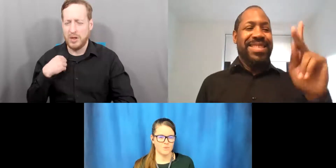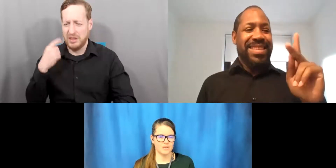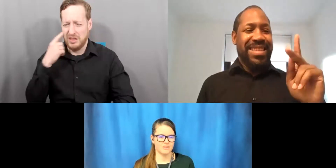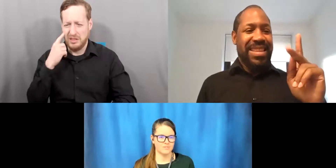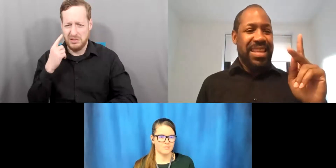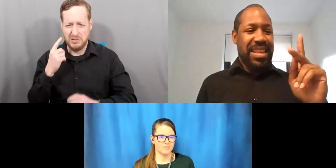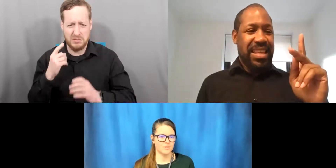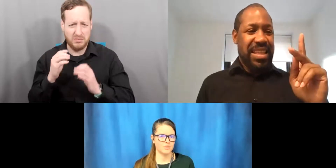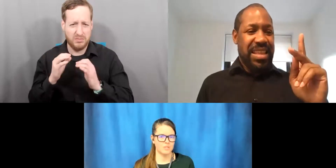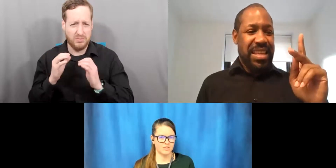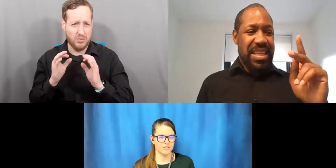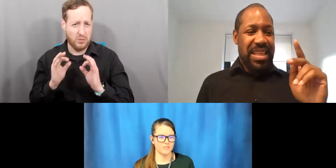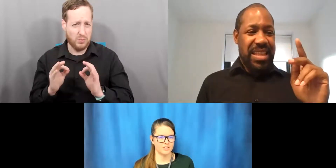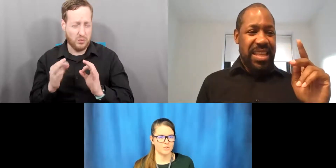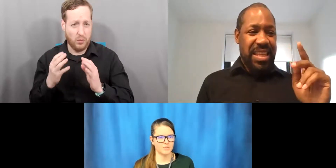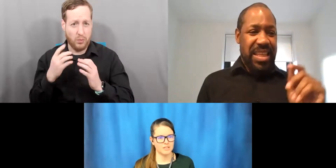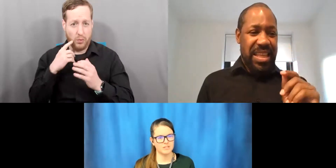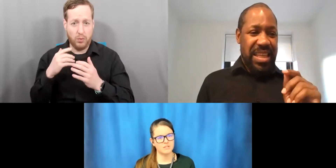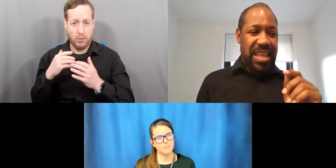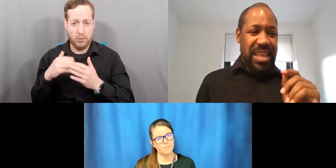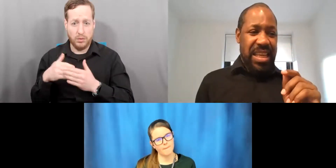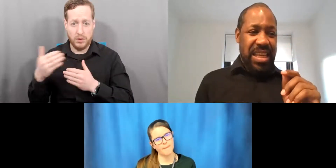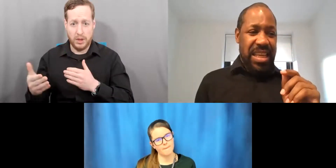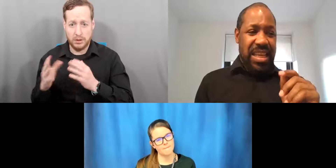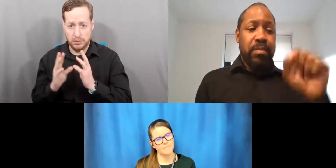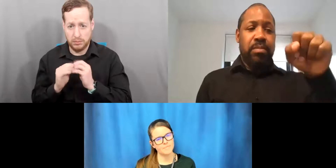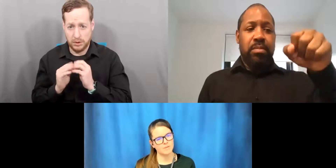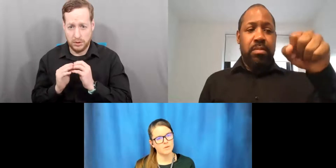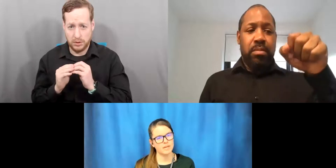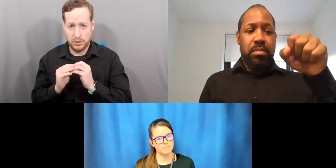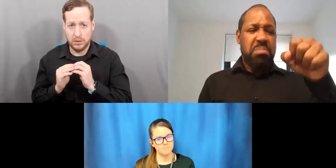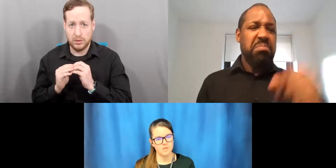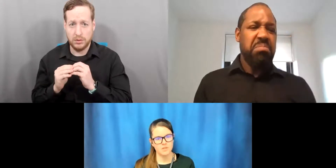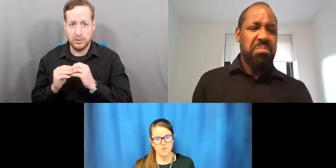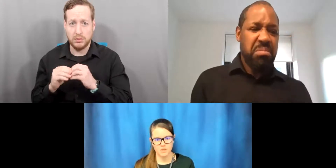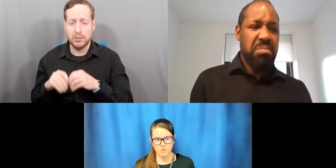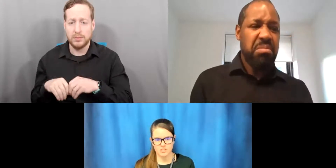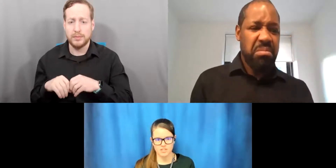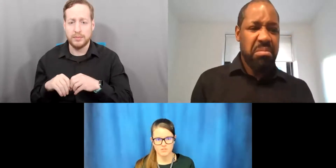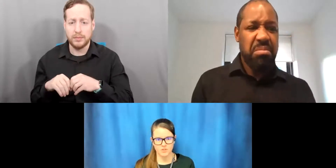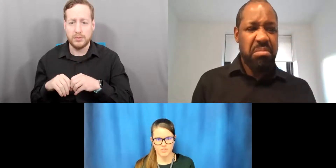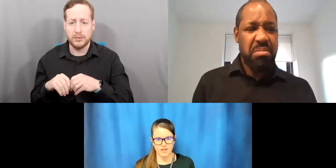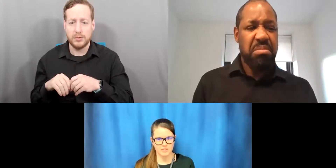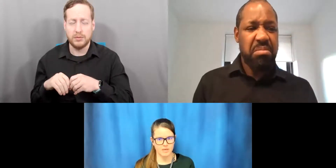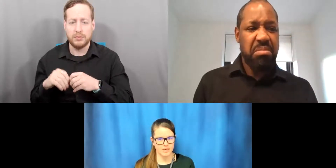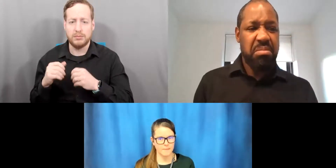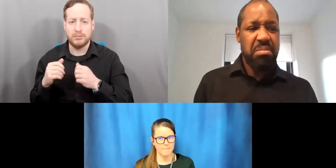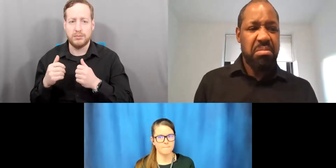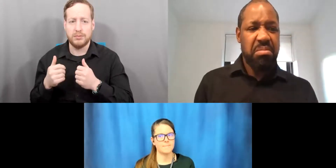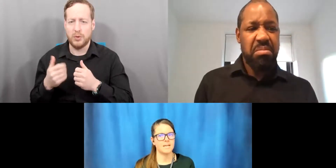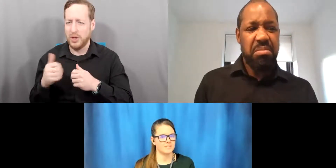so that we could use their service in 2 committees. Okay, so I think we'll discuss it further at the next